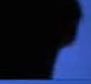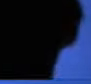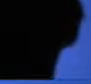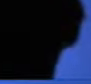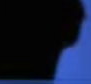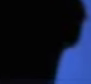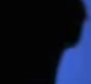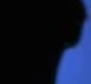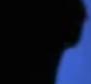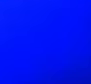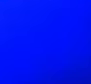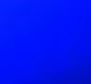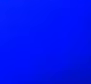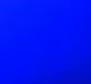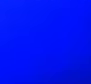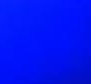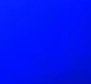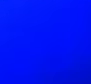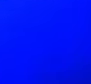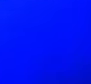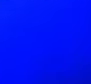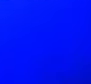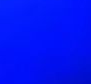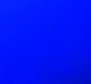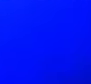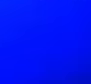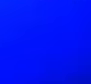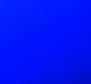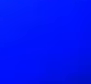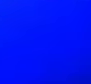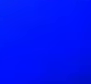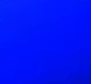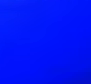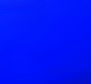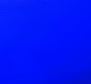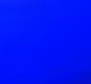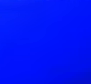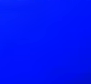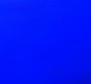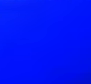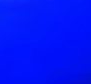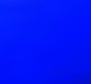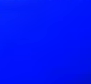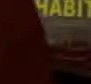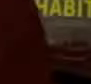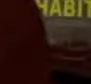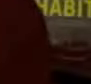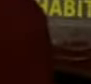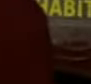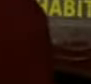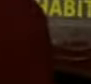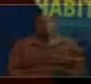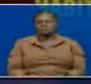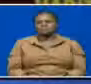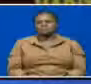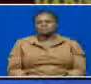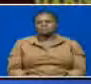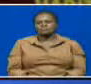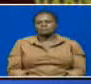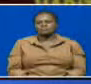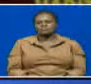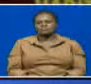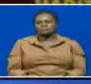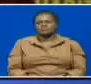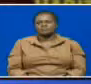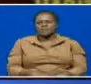social media is a key influencer of how teens act, think, and behave. And when you find your